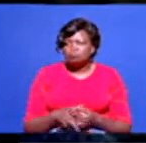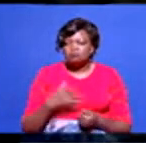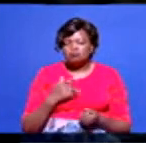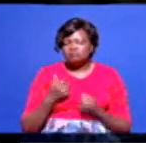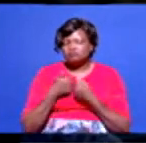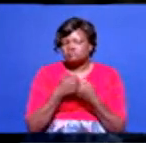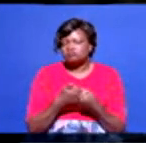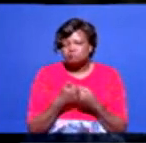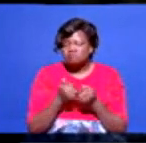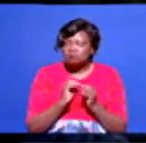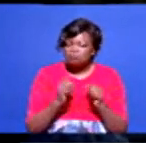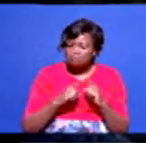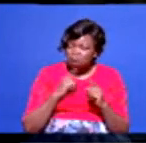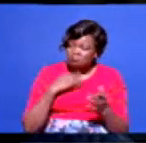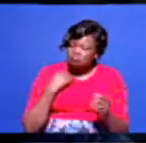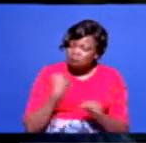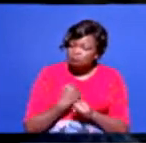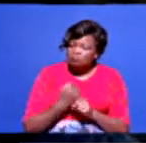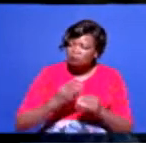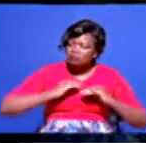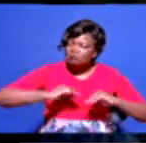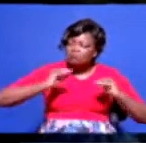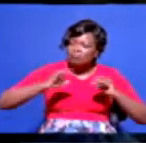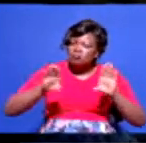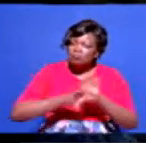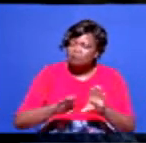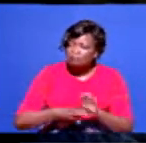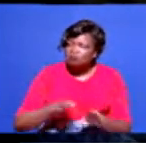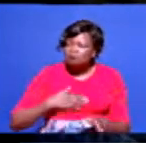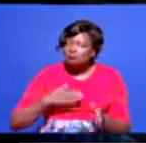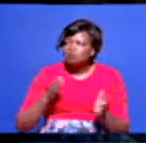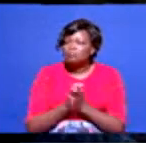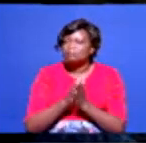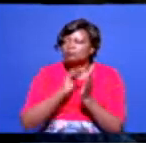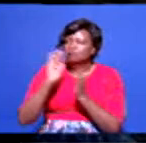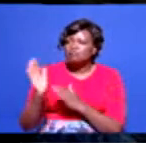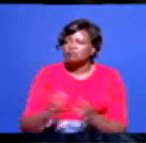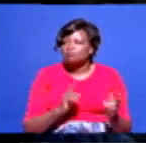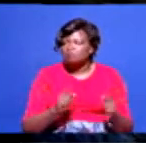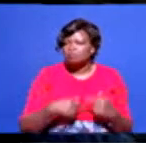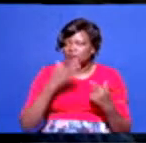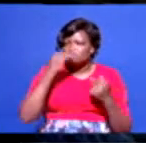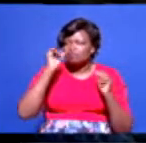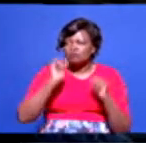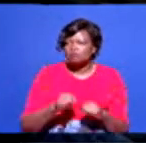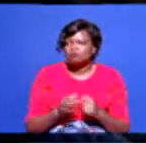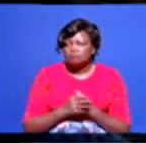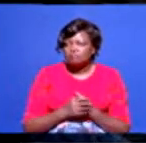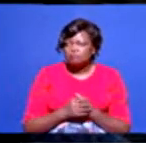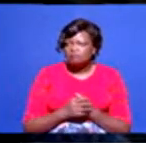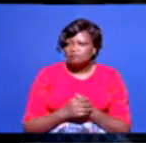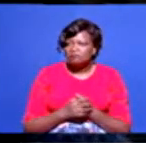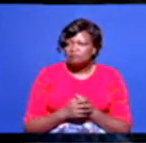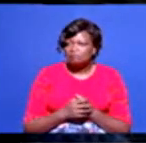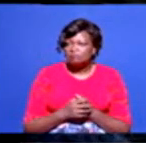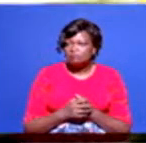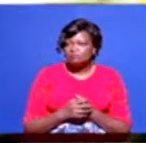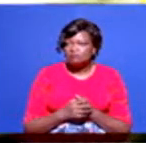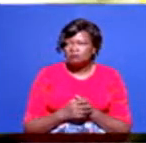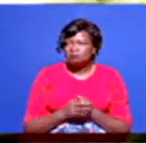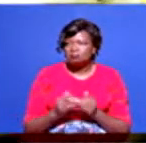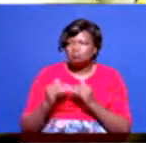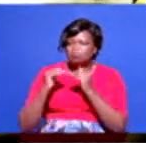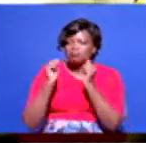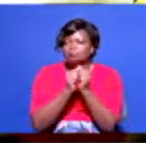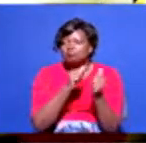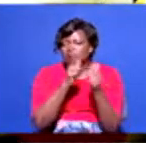What we want to do more is education to our members and reorganize ourselves so that we can be at par with expectations.